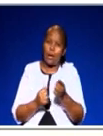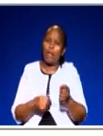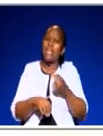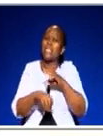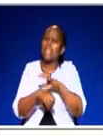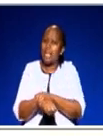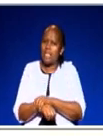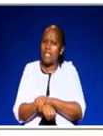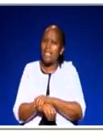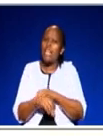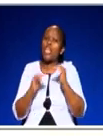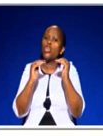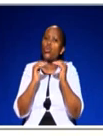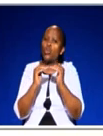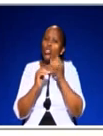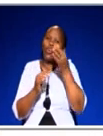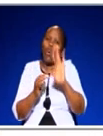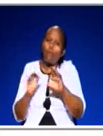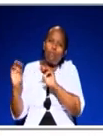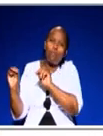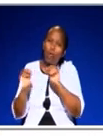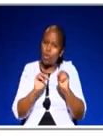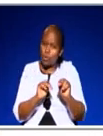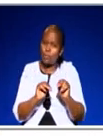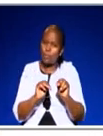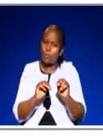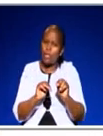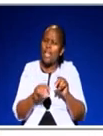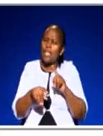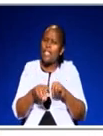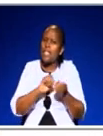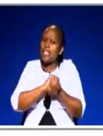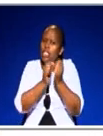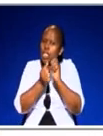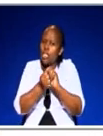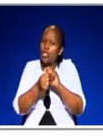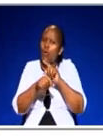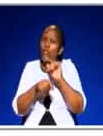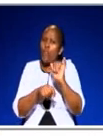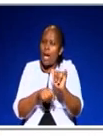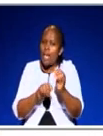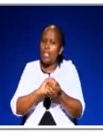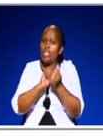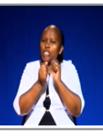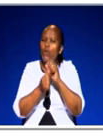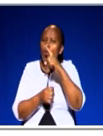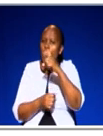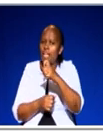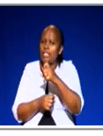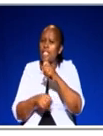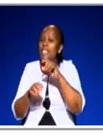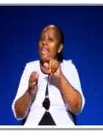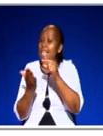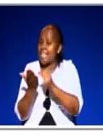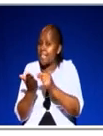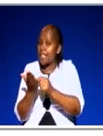get the equation of motion. So since the change in y over change in x, which is the gradient of that graph you had